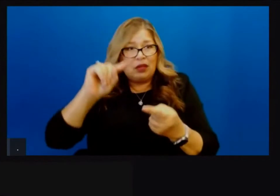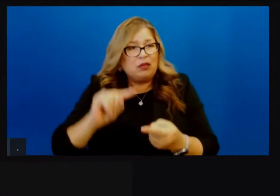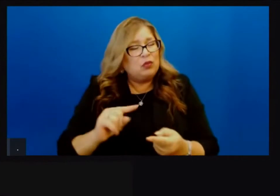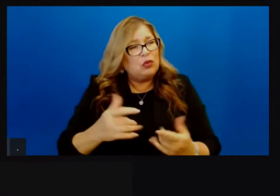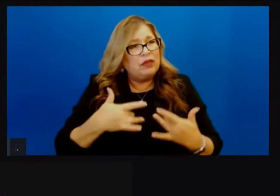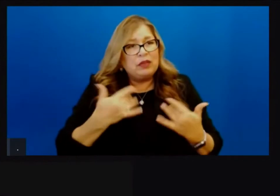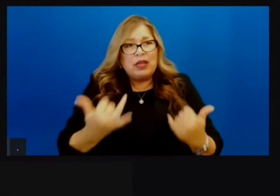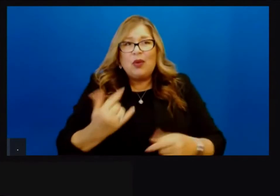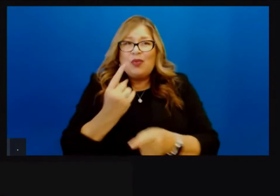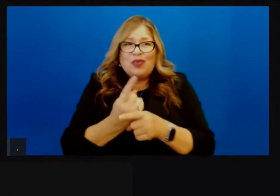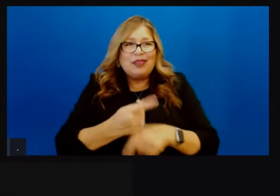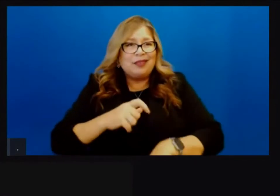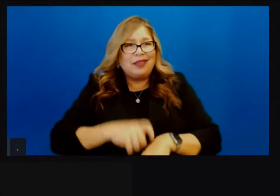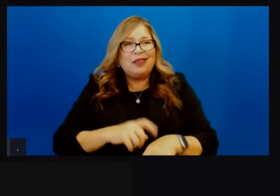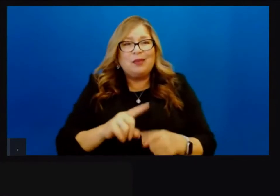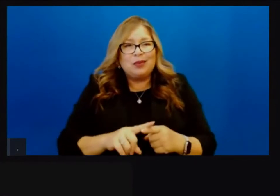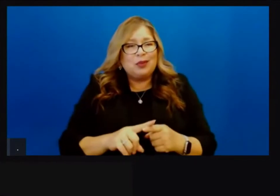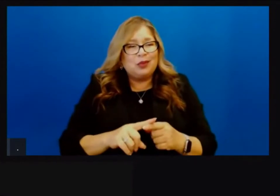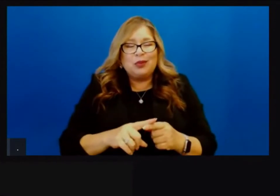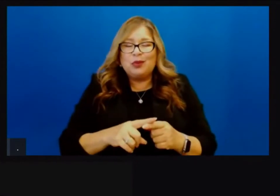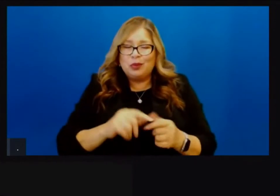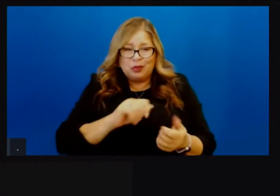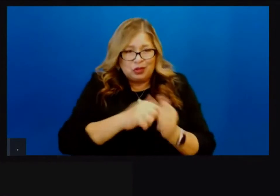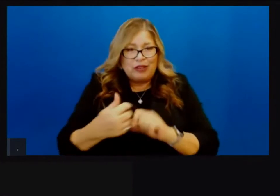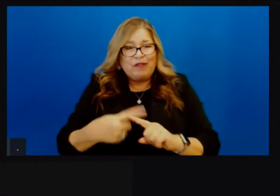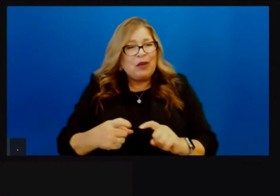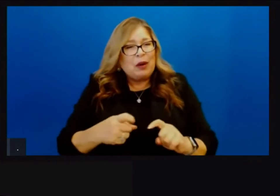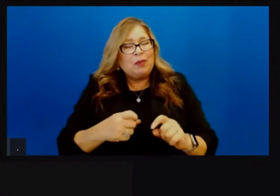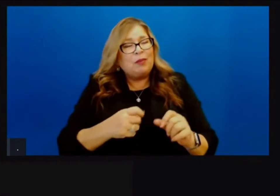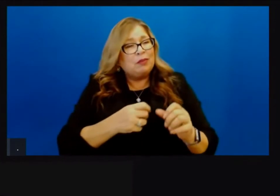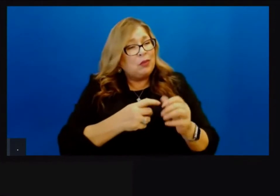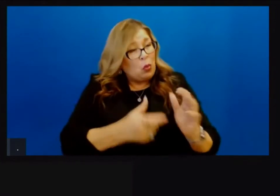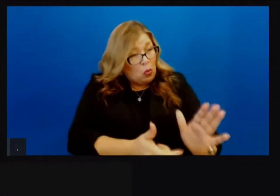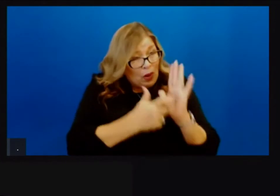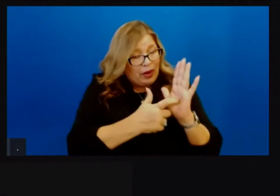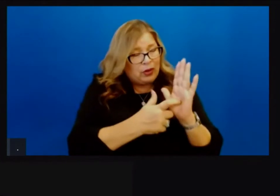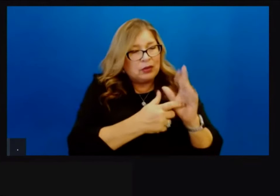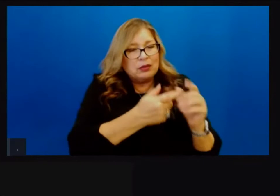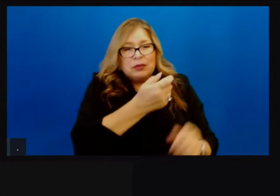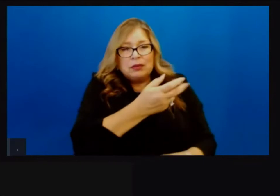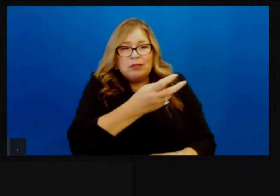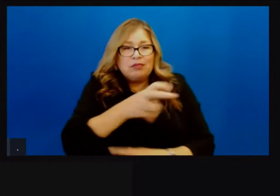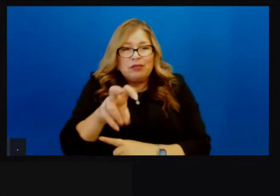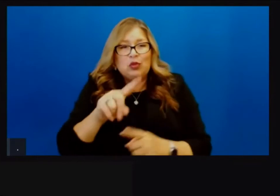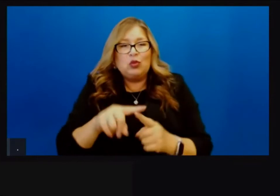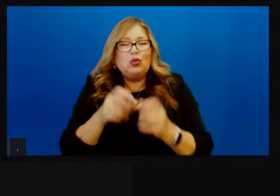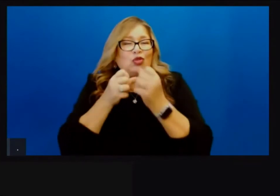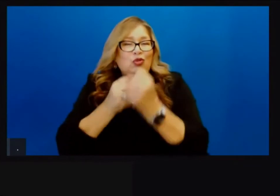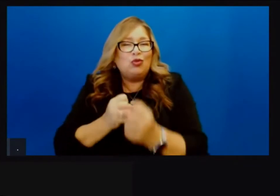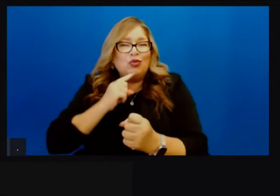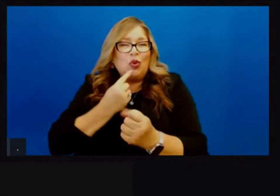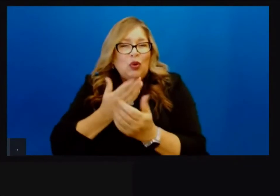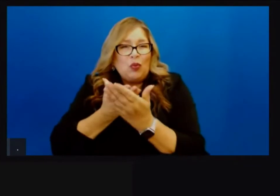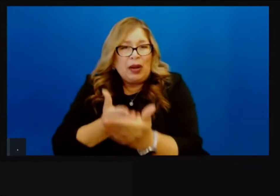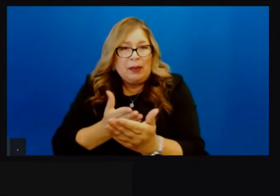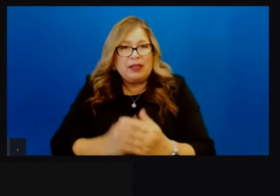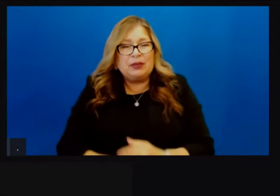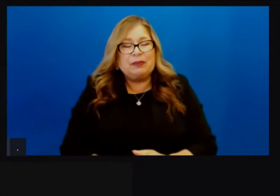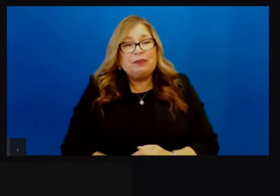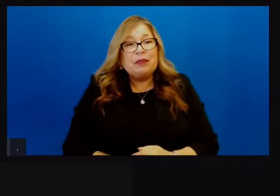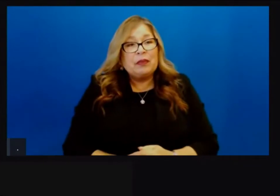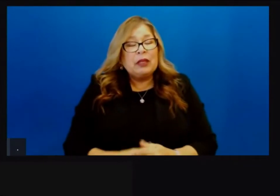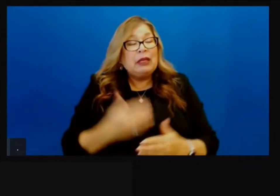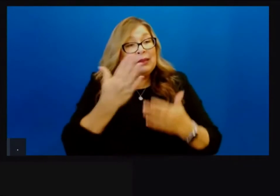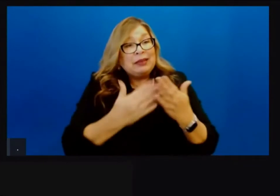moment to transition from that requirement to that strong recommendation. For individuals who say our vaccination